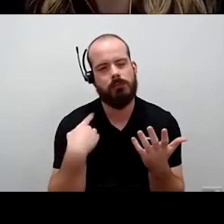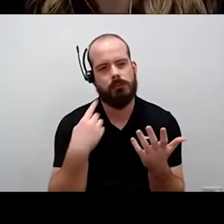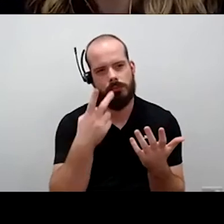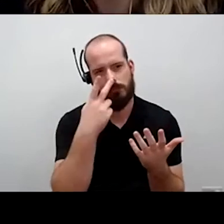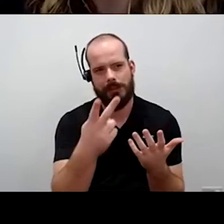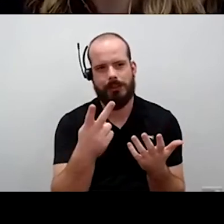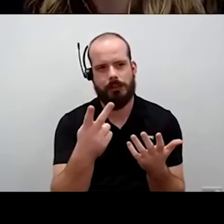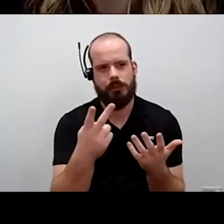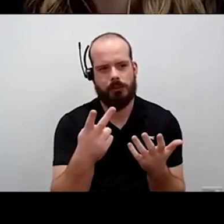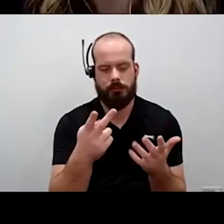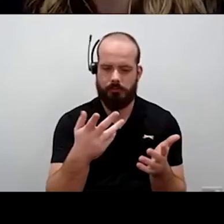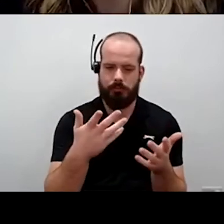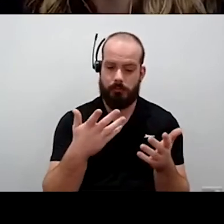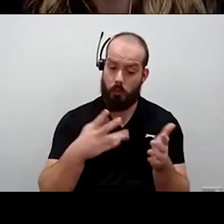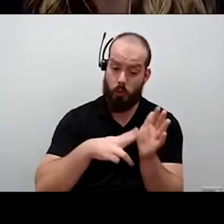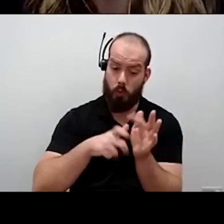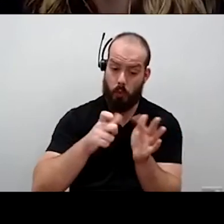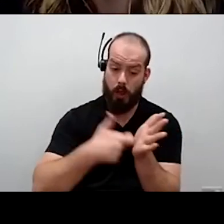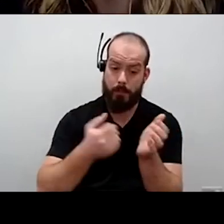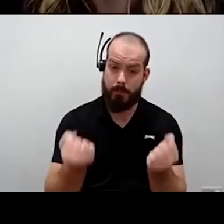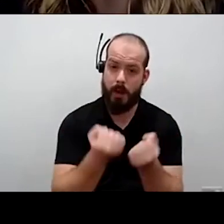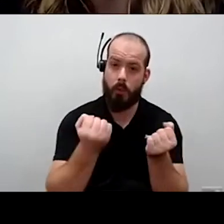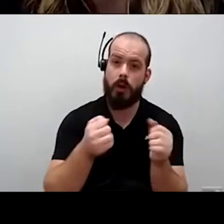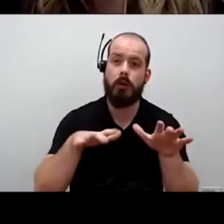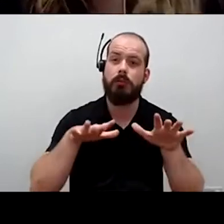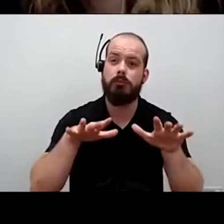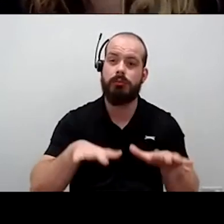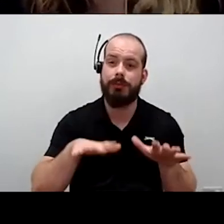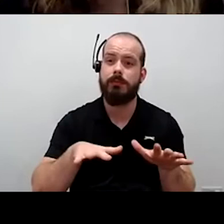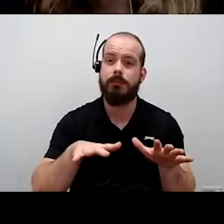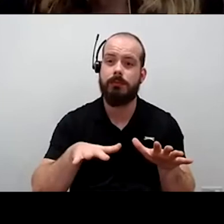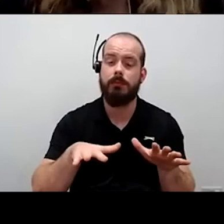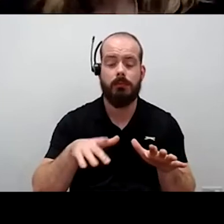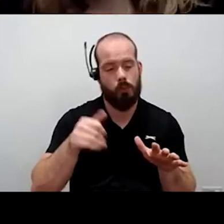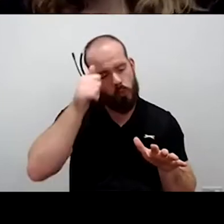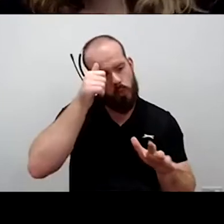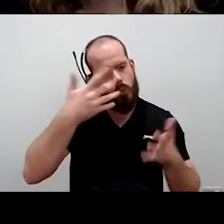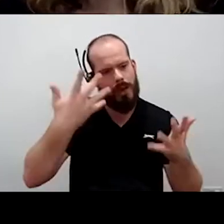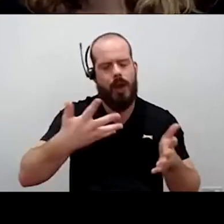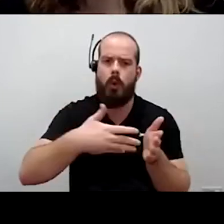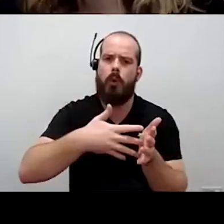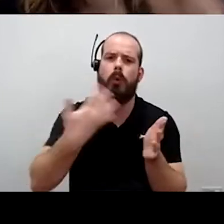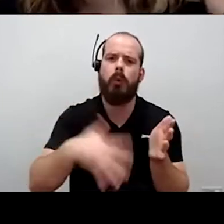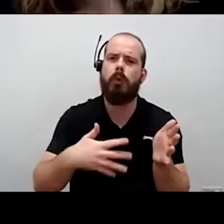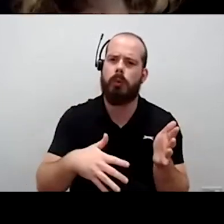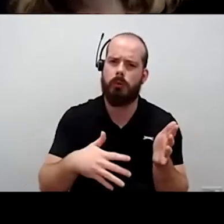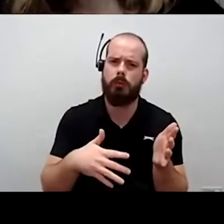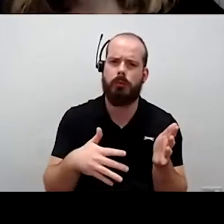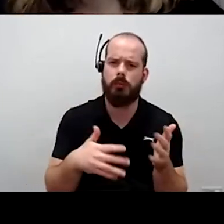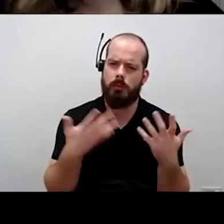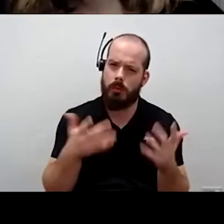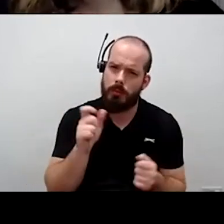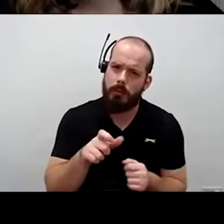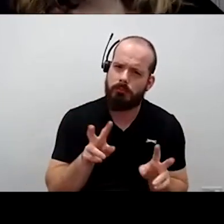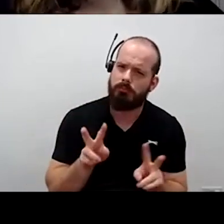in the discussion about nuclear in the last few years in the UK is people do accept it's eye-wateringly expensive, and more people are saying, well, I don't